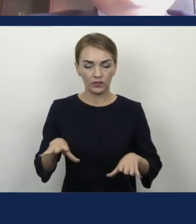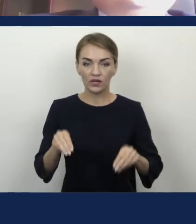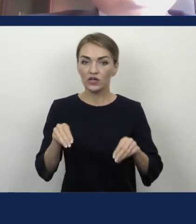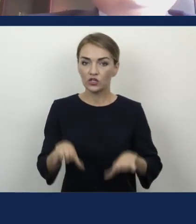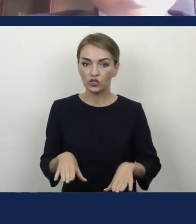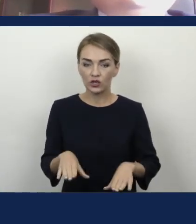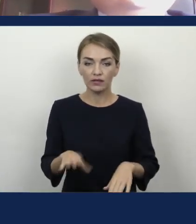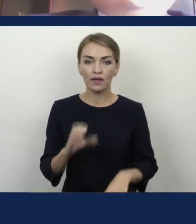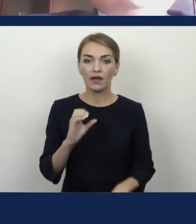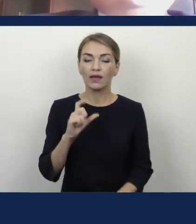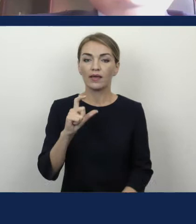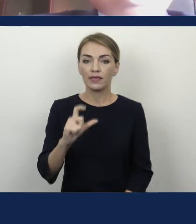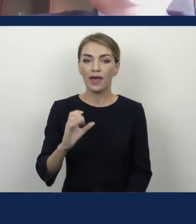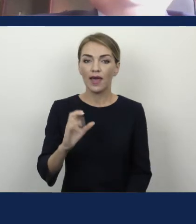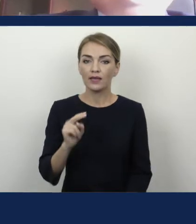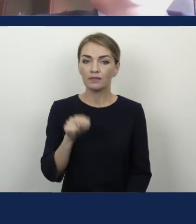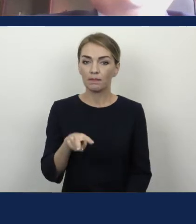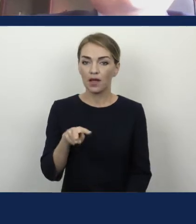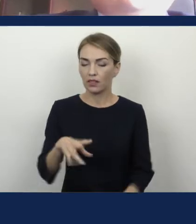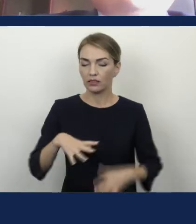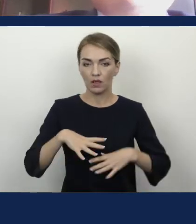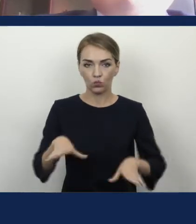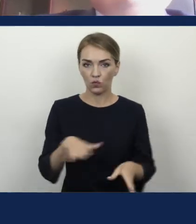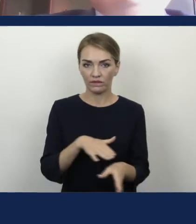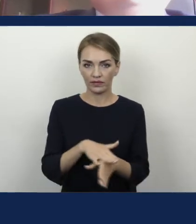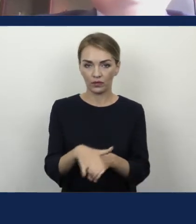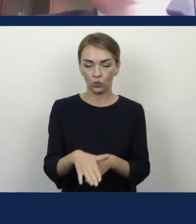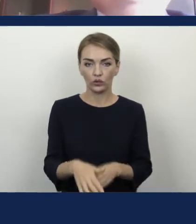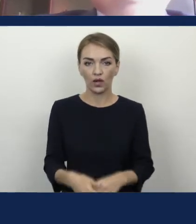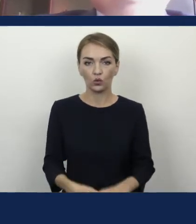Please, next slide.